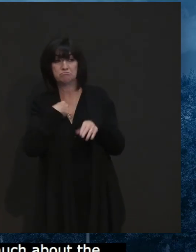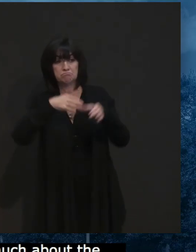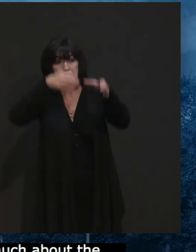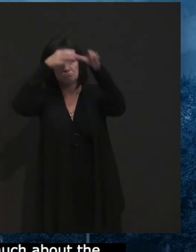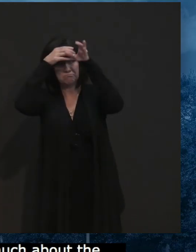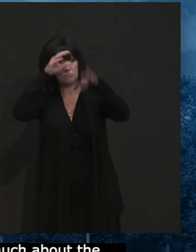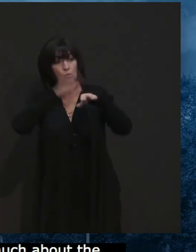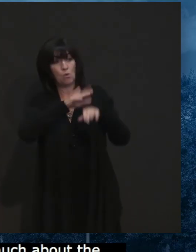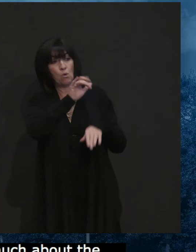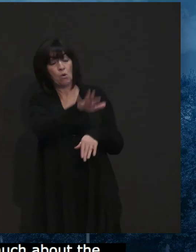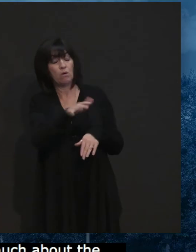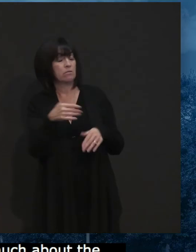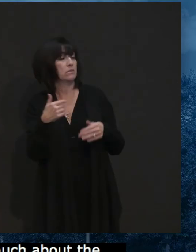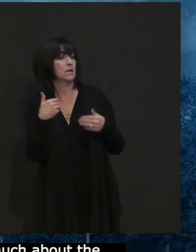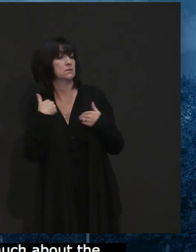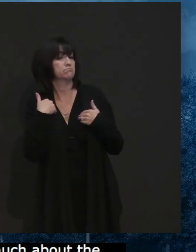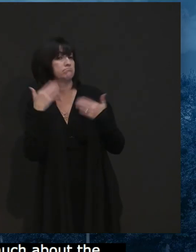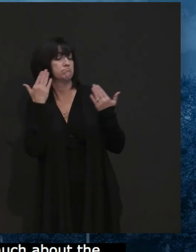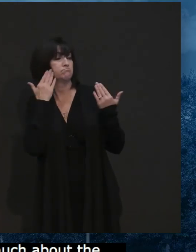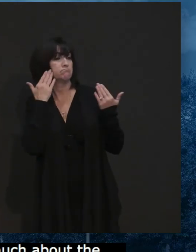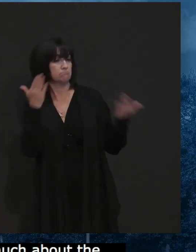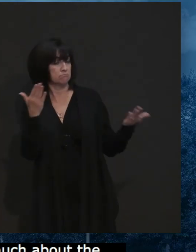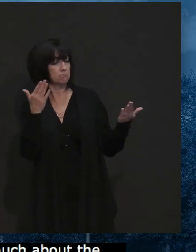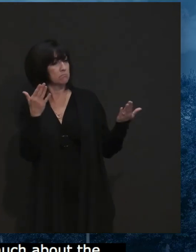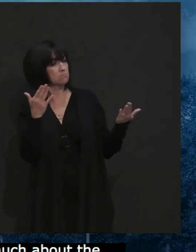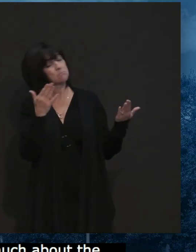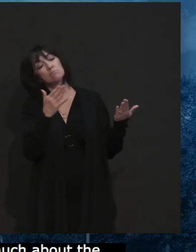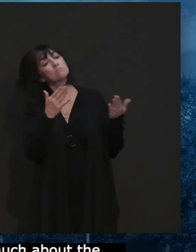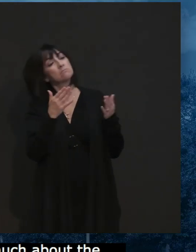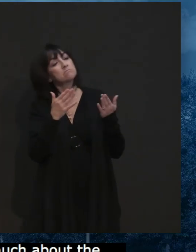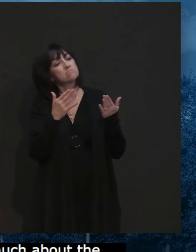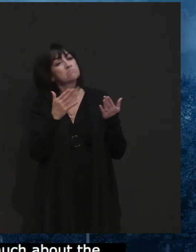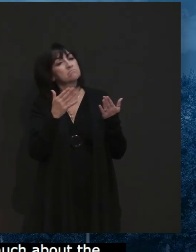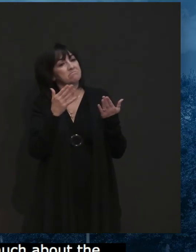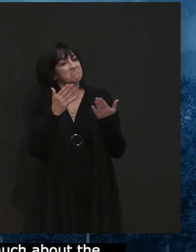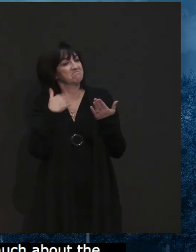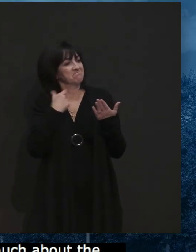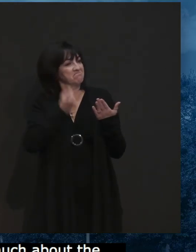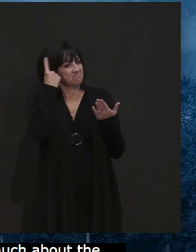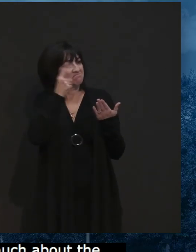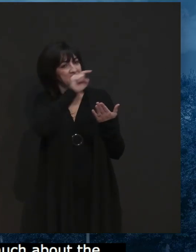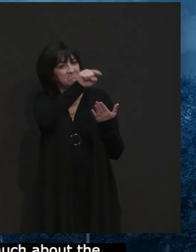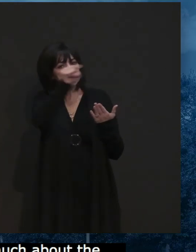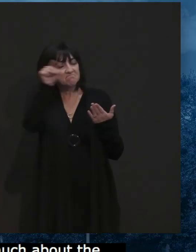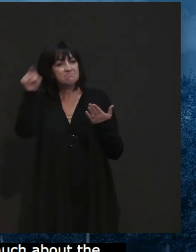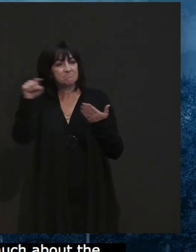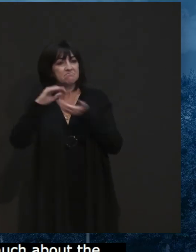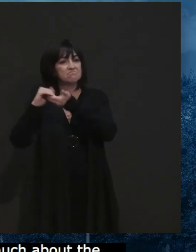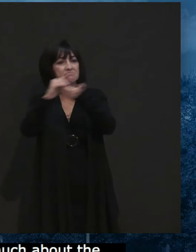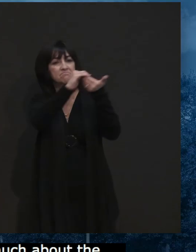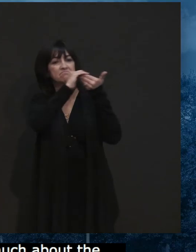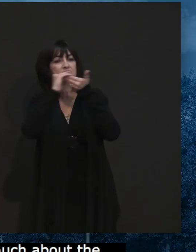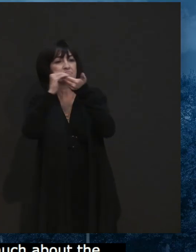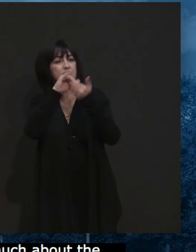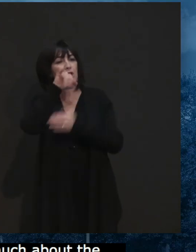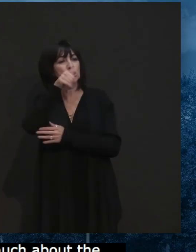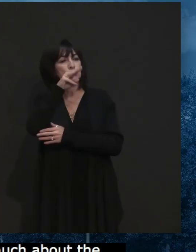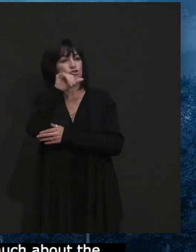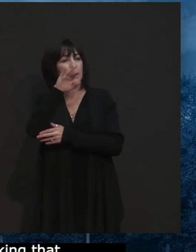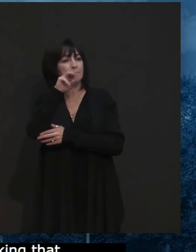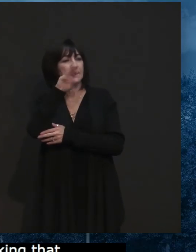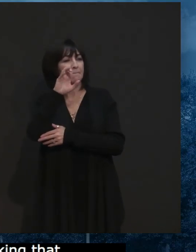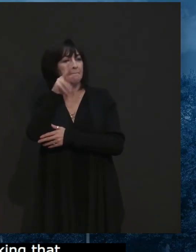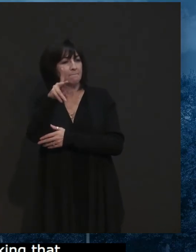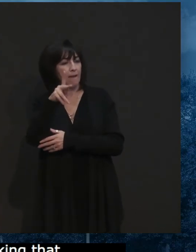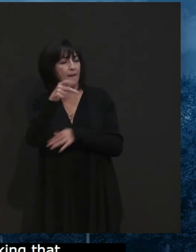others who are thinking about innovative ideas do collaborate with Jamie Mack and his team. We want to make sure that what